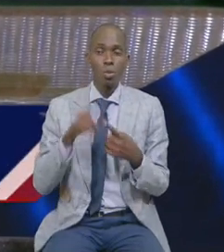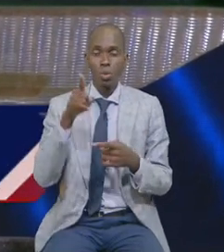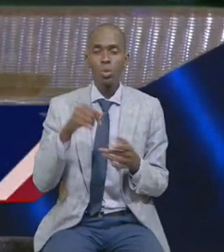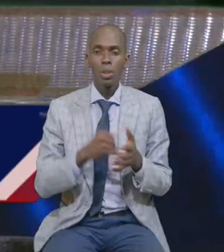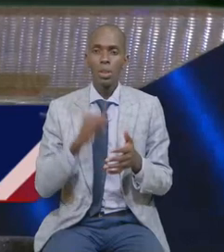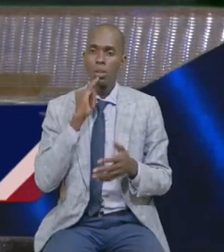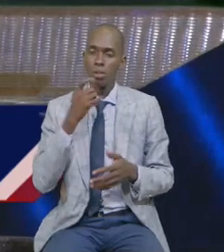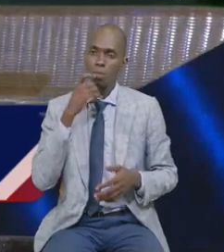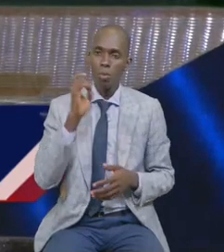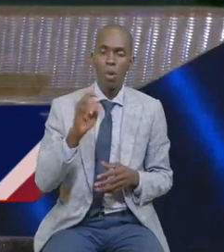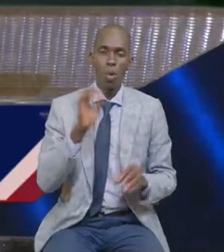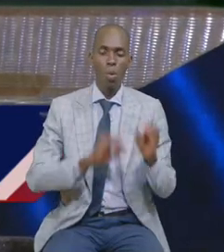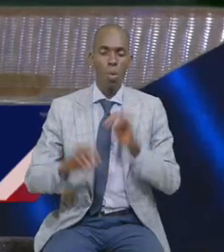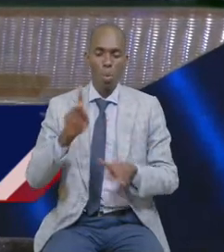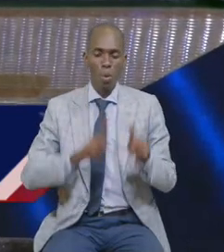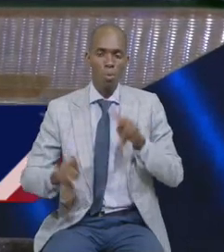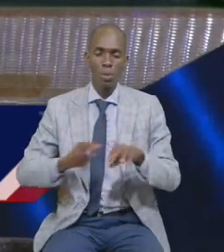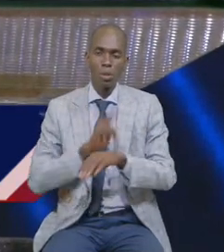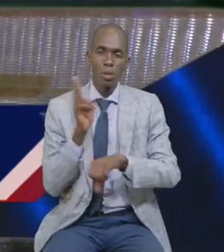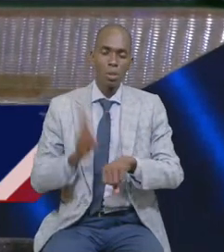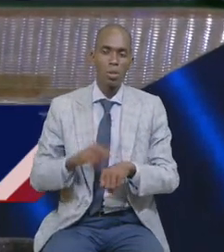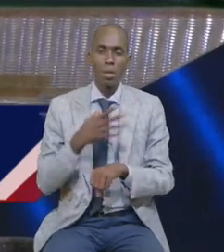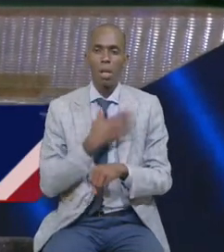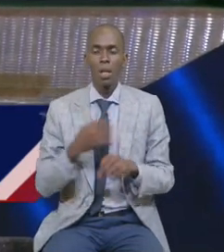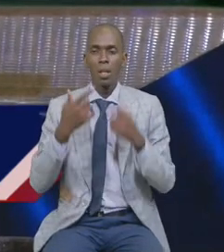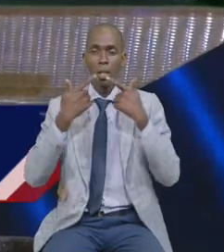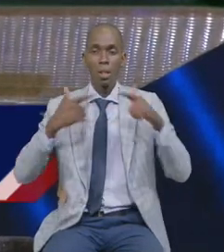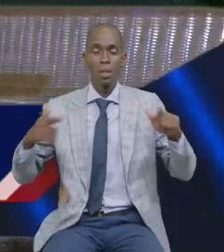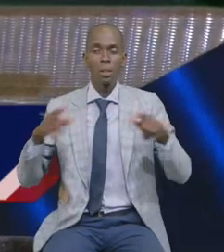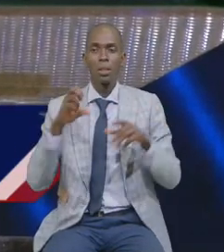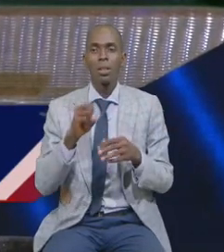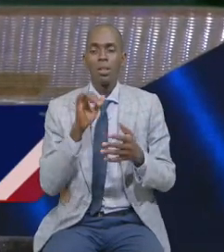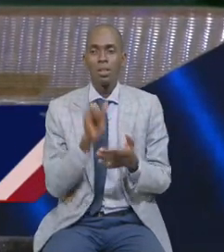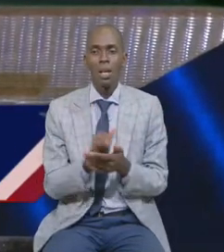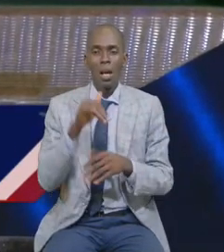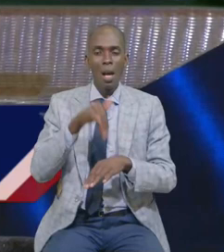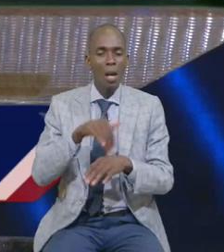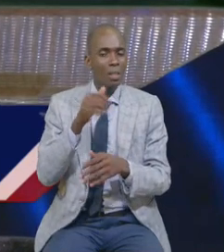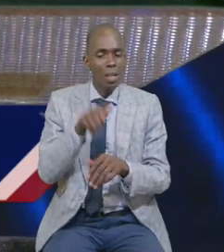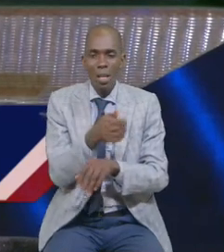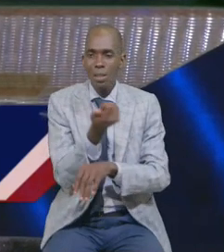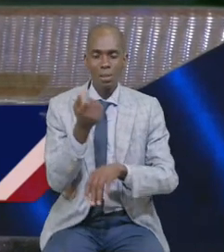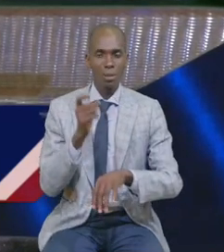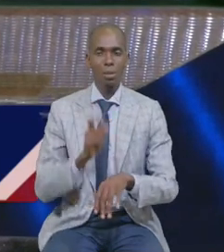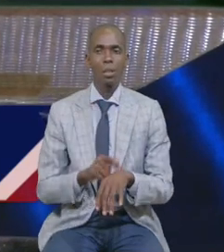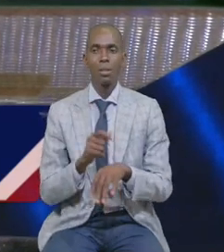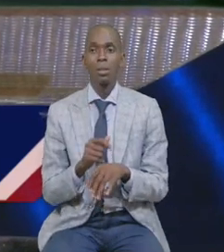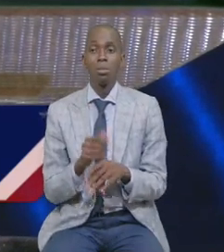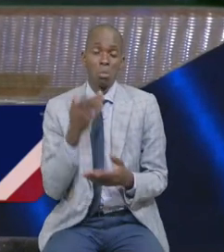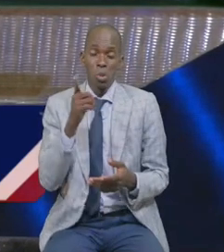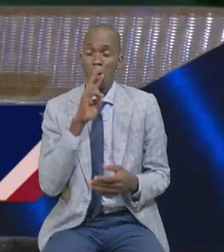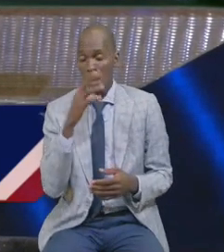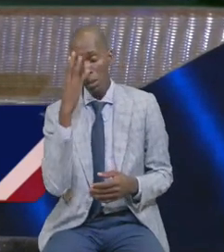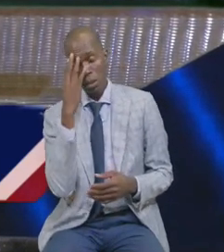people and nations and languages. Look at verse 5, that at what time, any time, even if you're